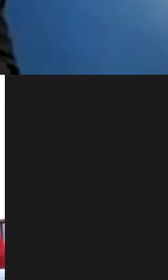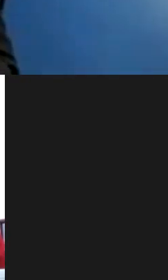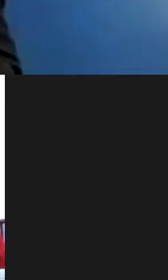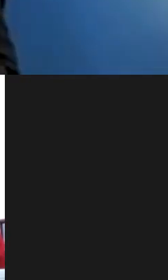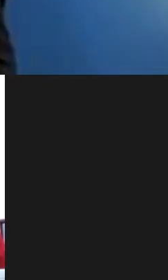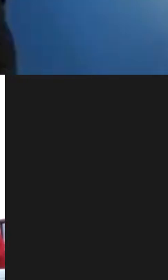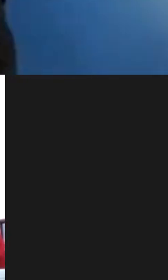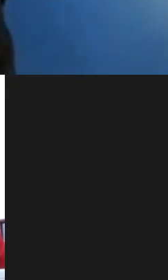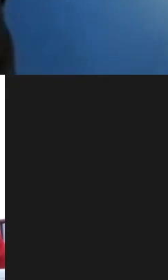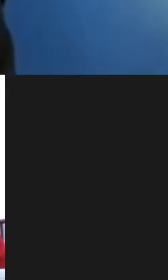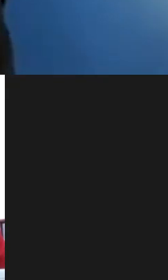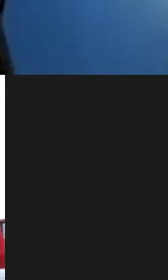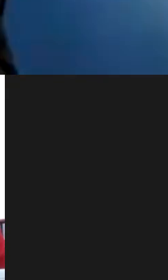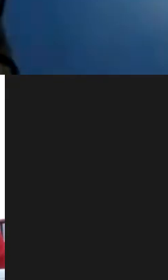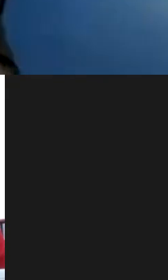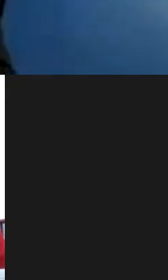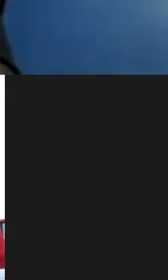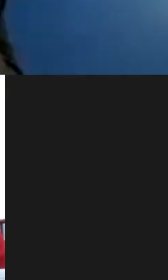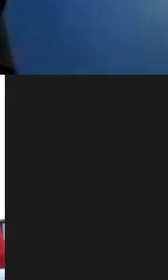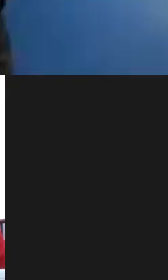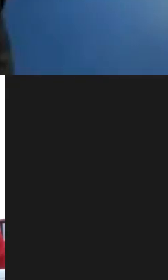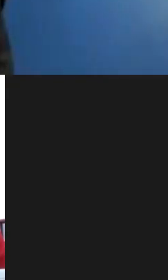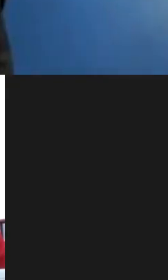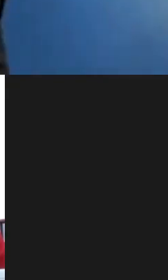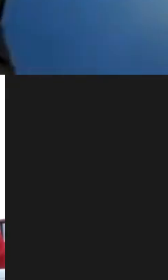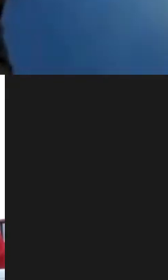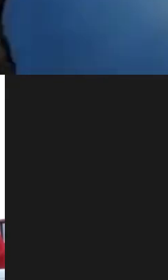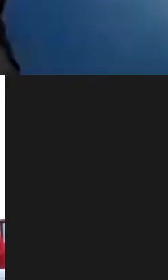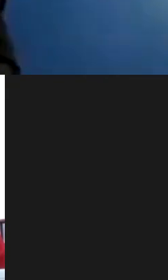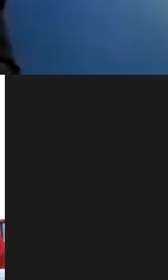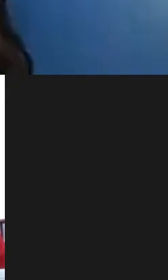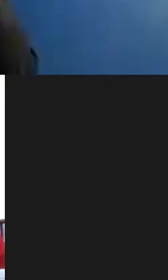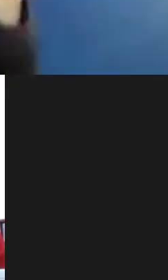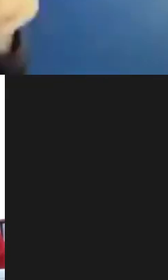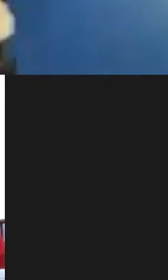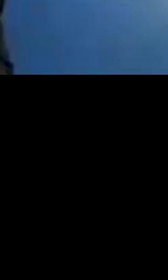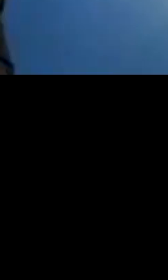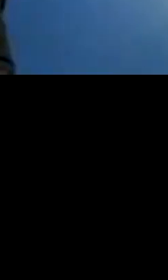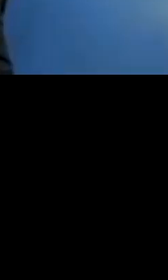its audience. I'll go ahead and share my screen and get to it.